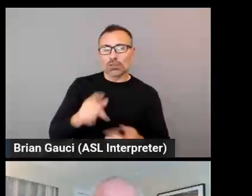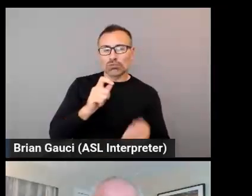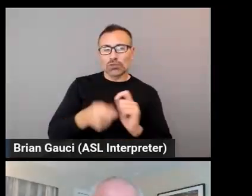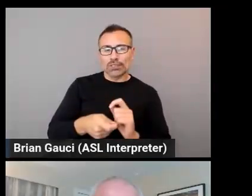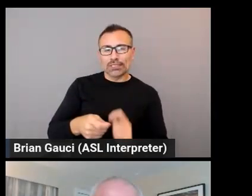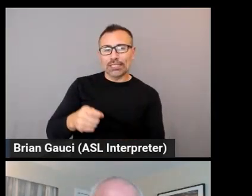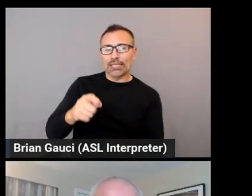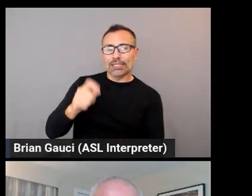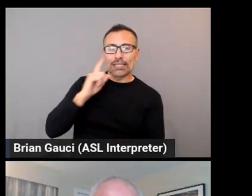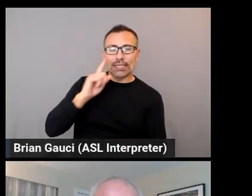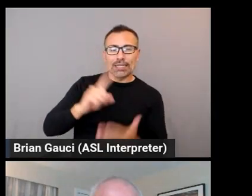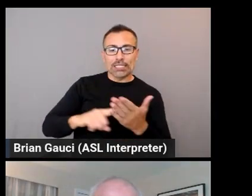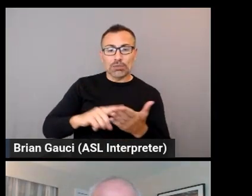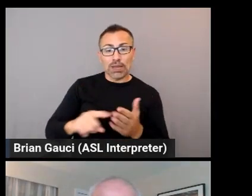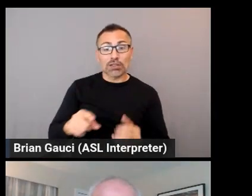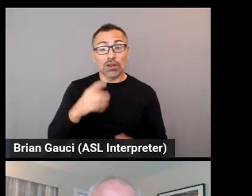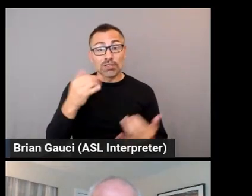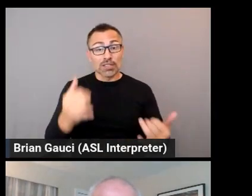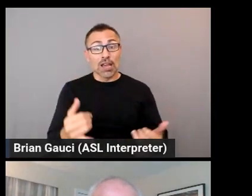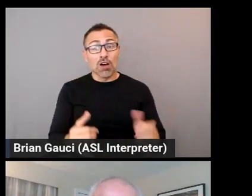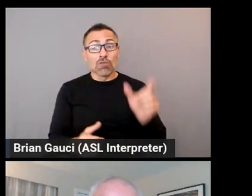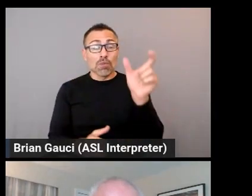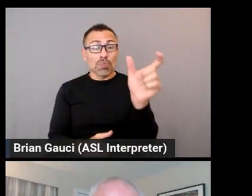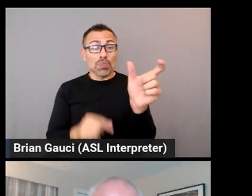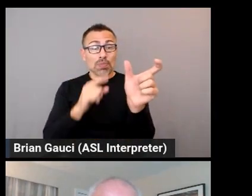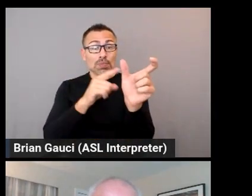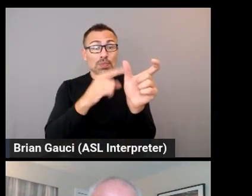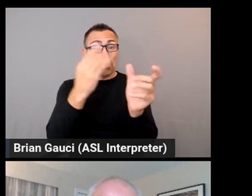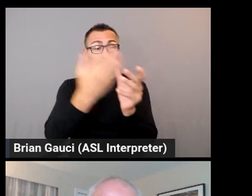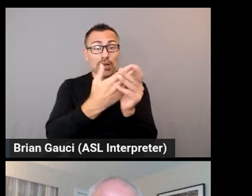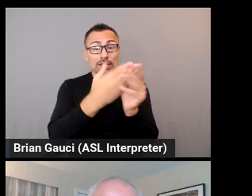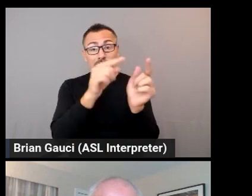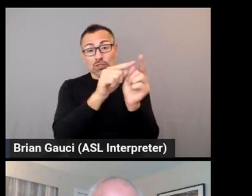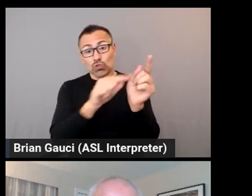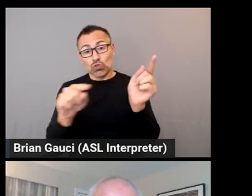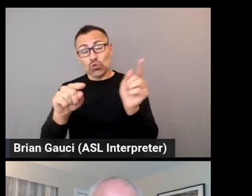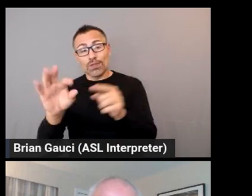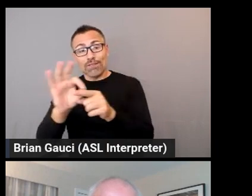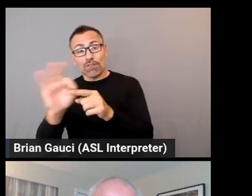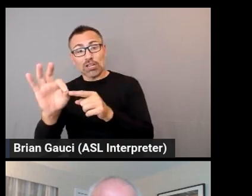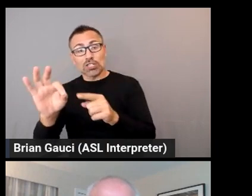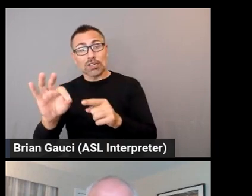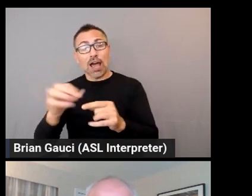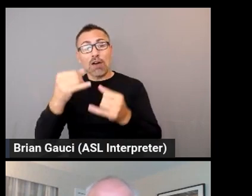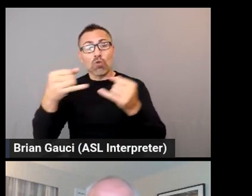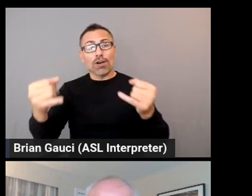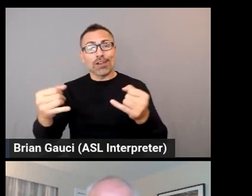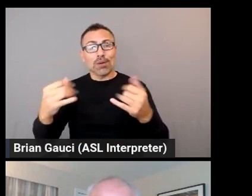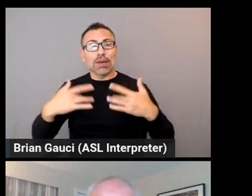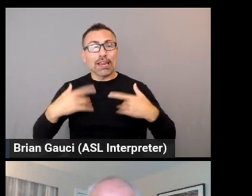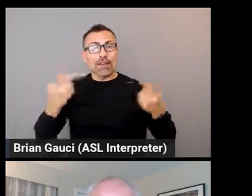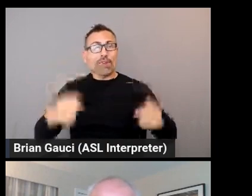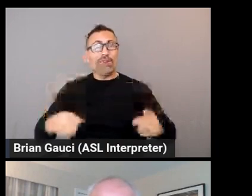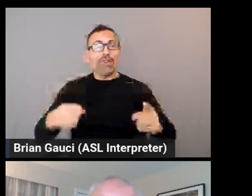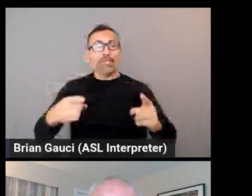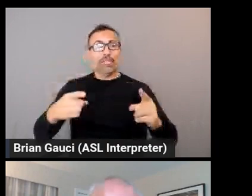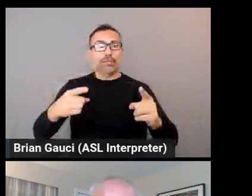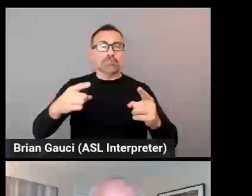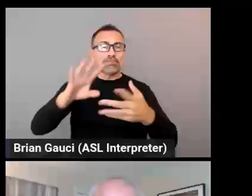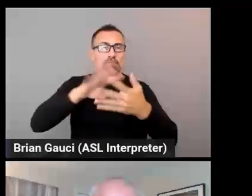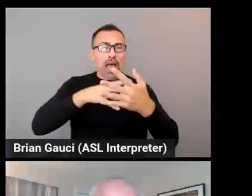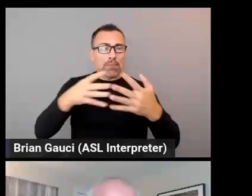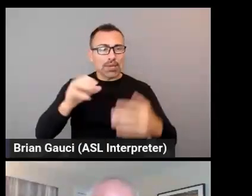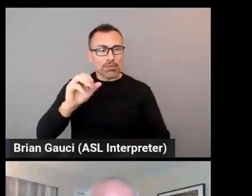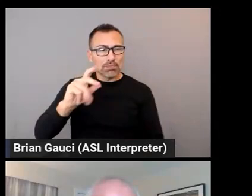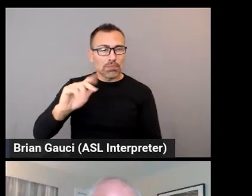this direction from the bucket to the function, I've wired up an events mapping. And as we talked about earlier, this